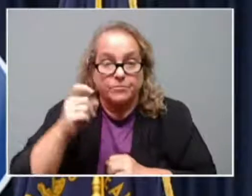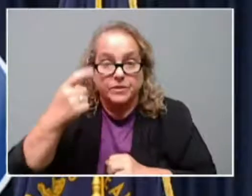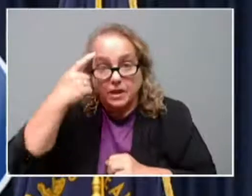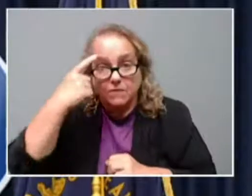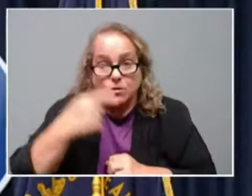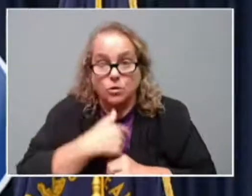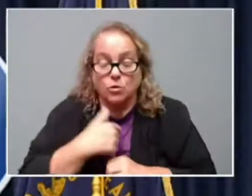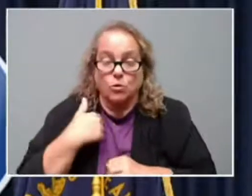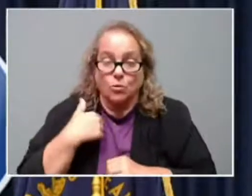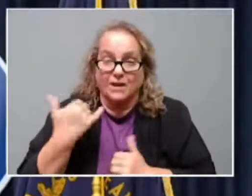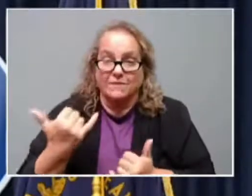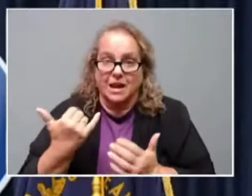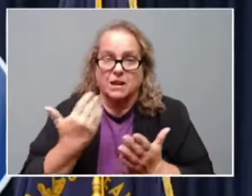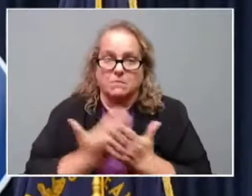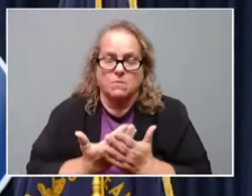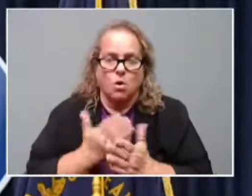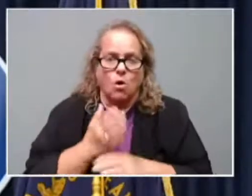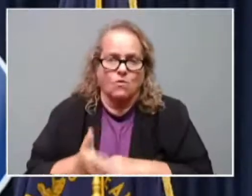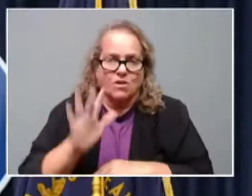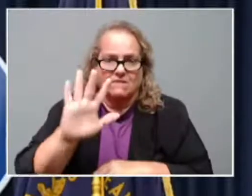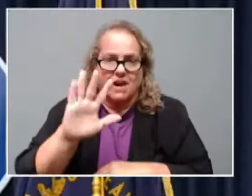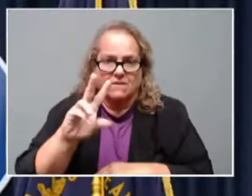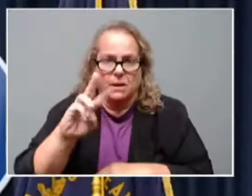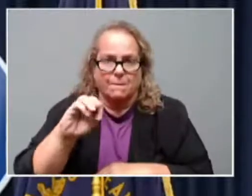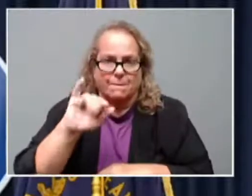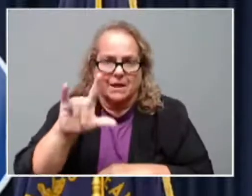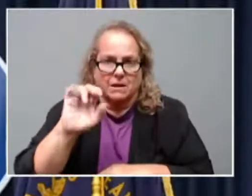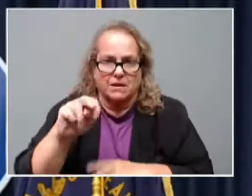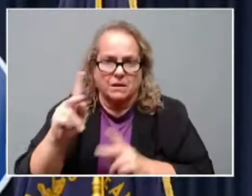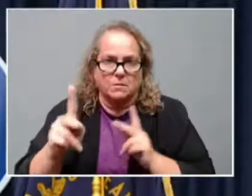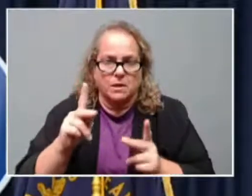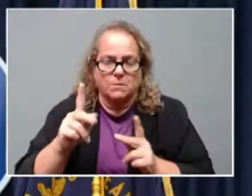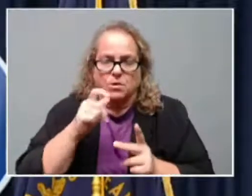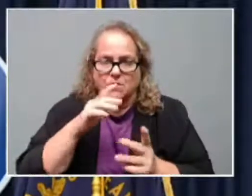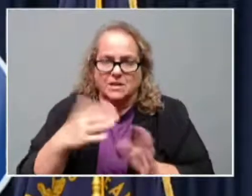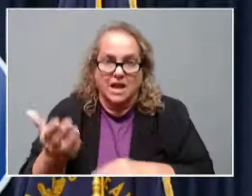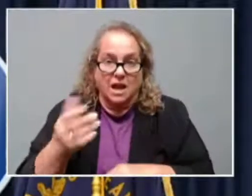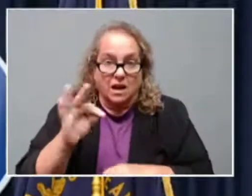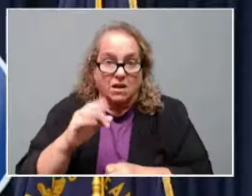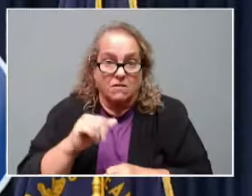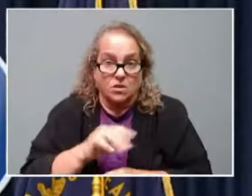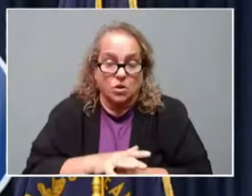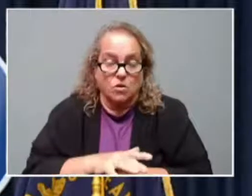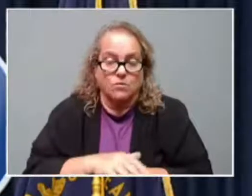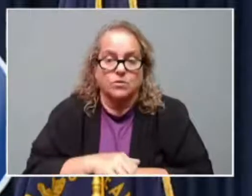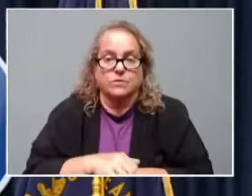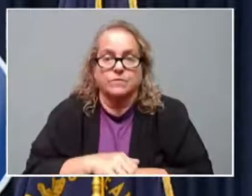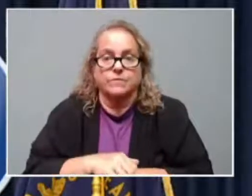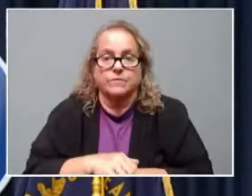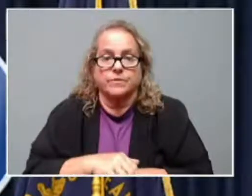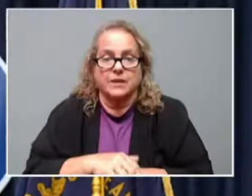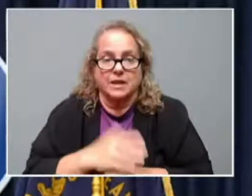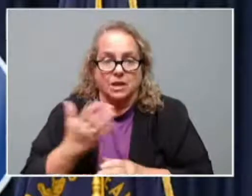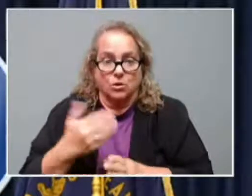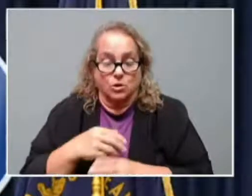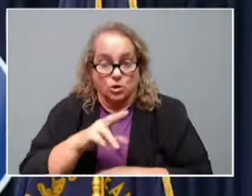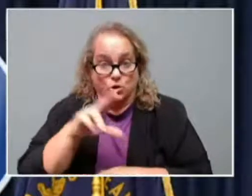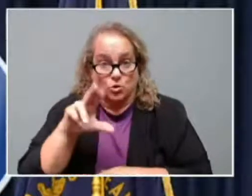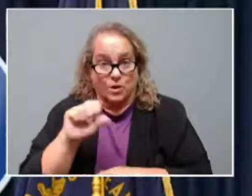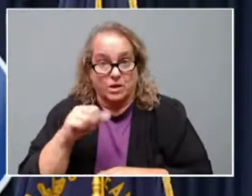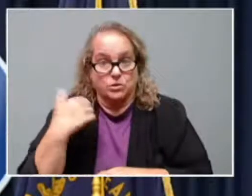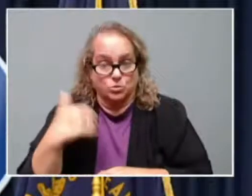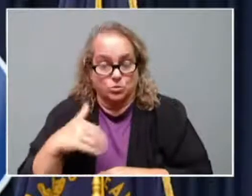million people who've died of COVID worldwide, and about 750,000 here in the U.S. Is there